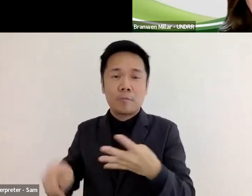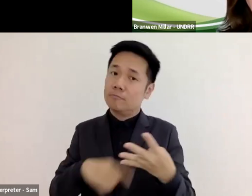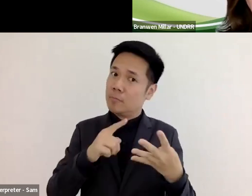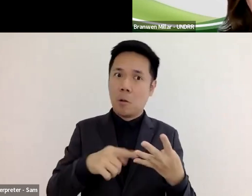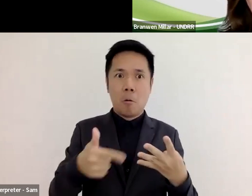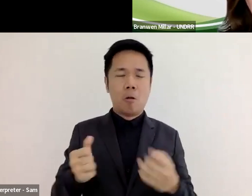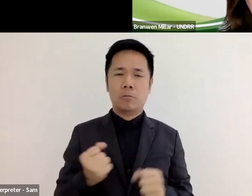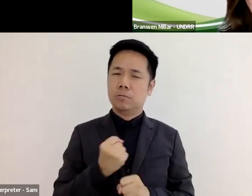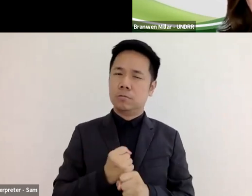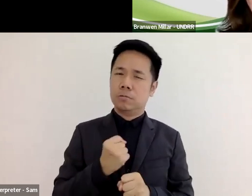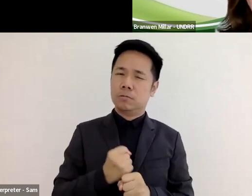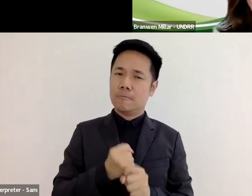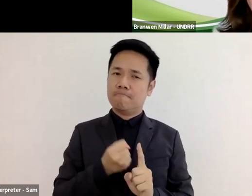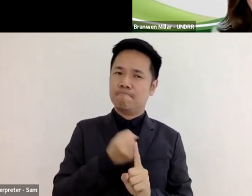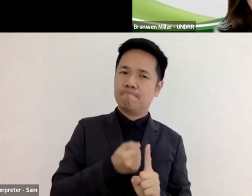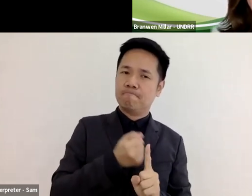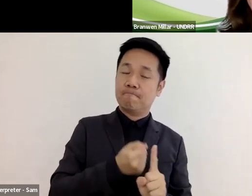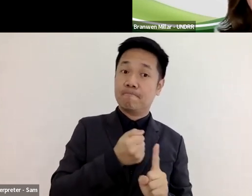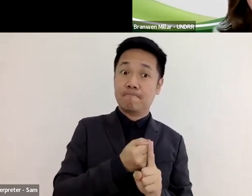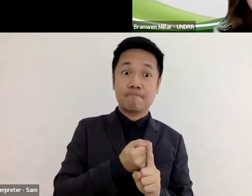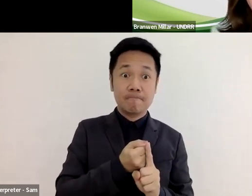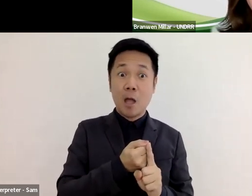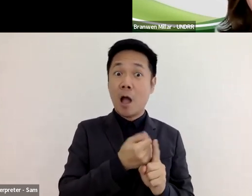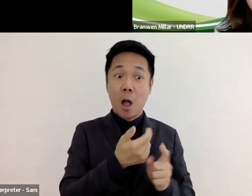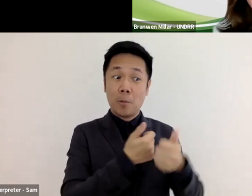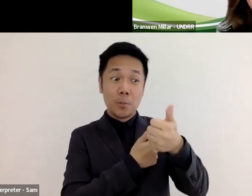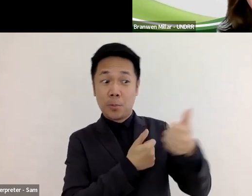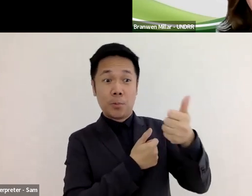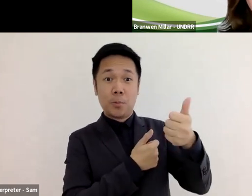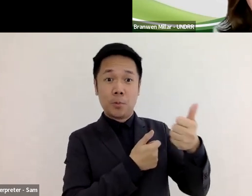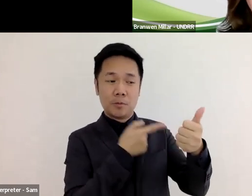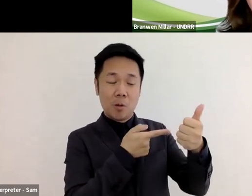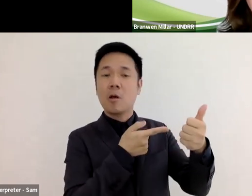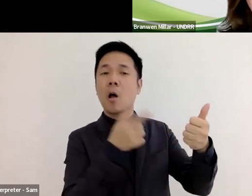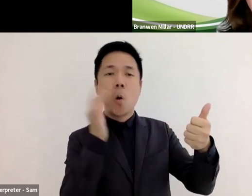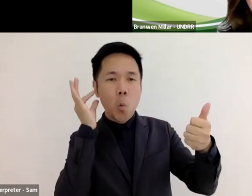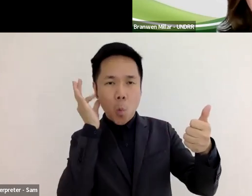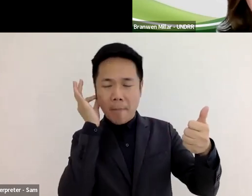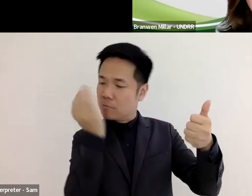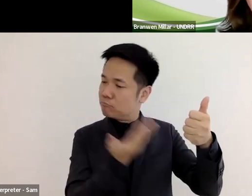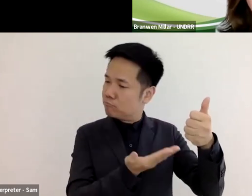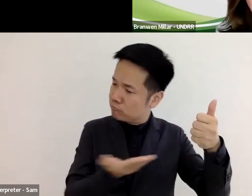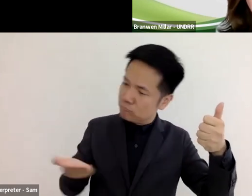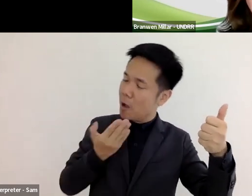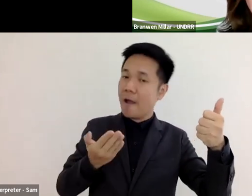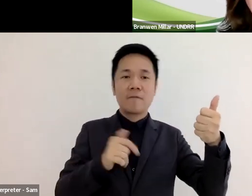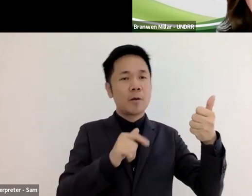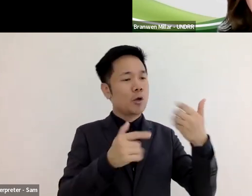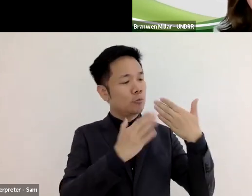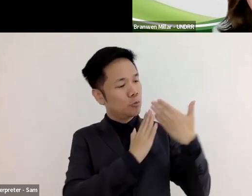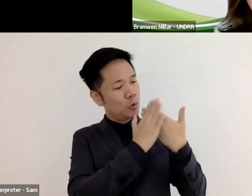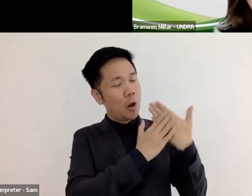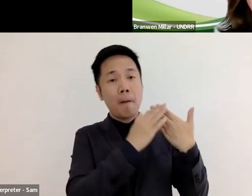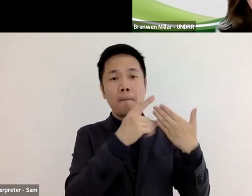leading these issues. Huge women leadership within those groups are coming up to conserve, protect, and